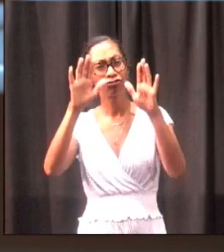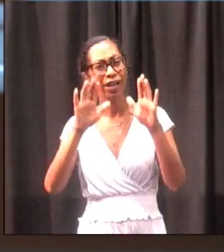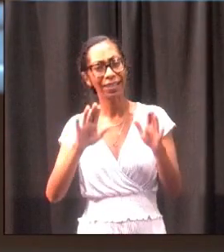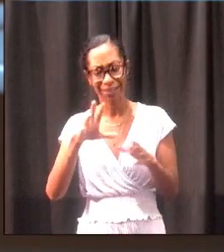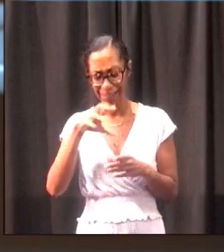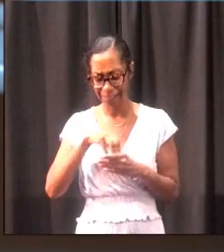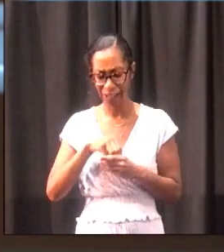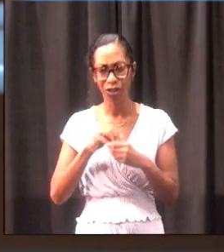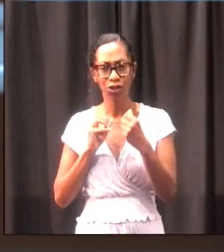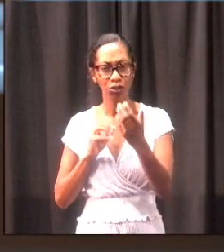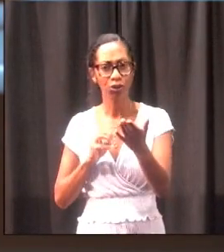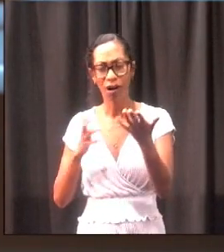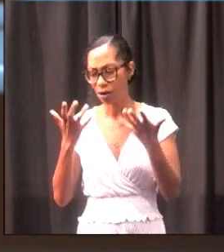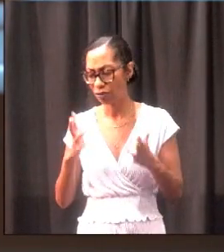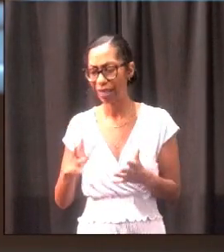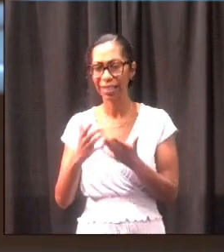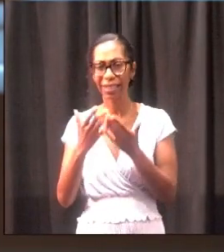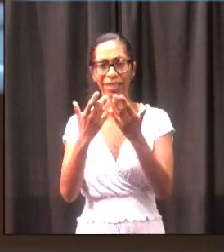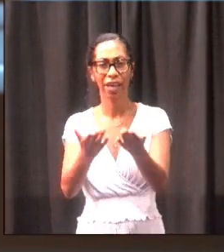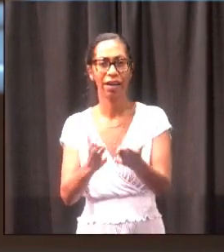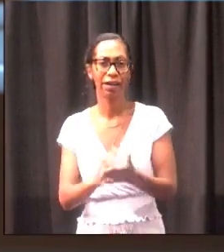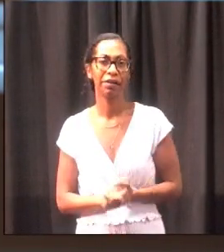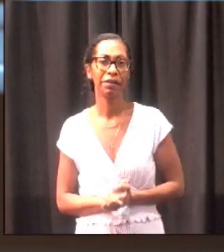that you need is inside of you.